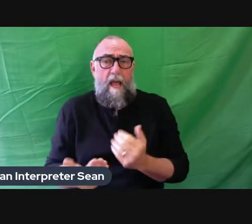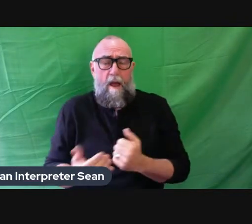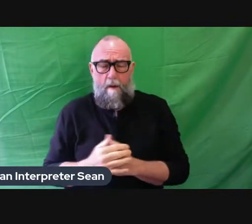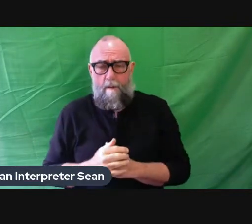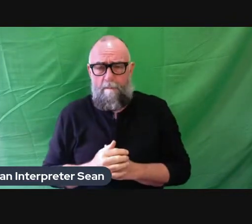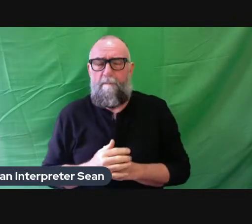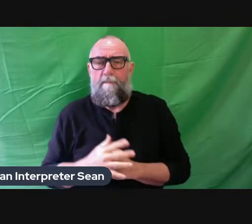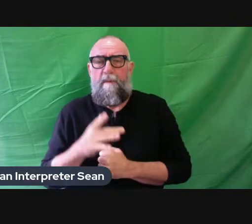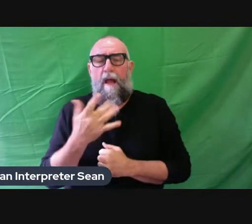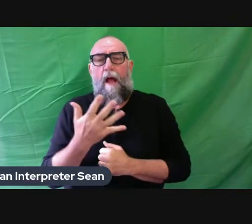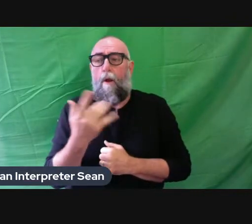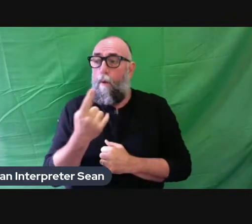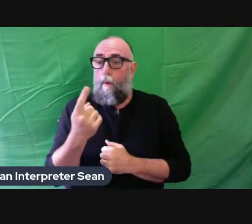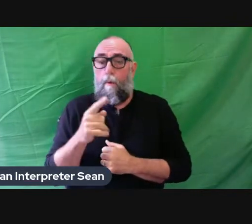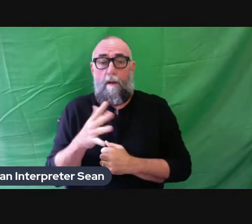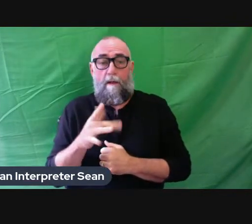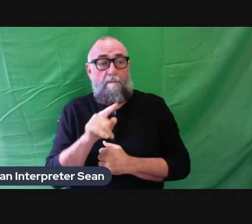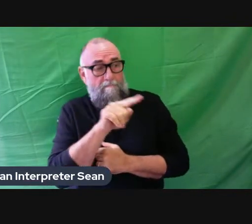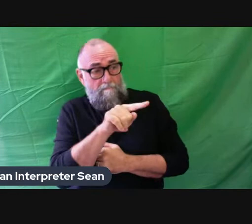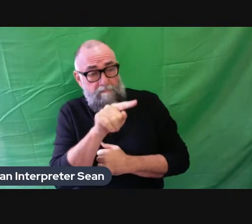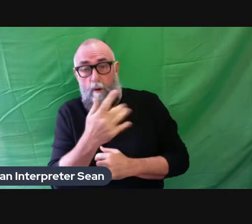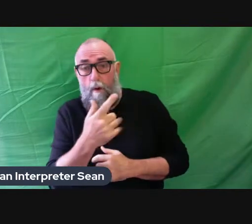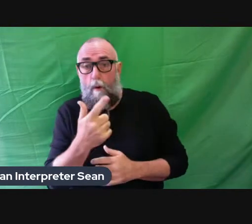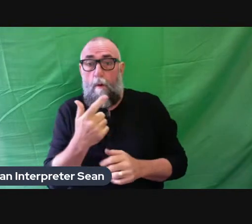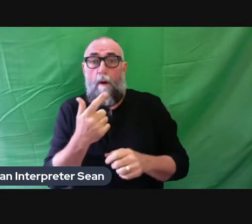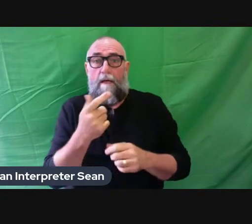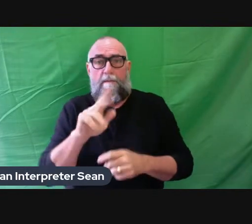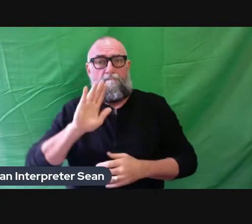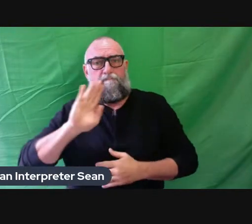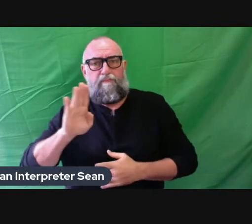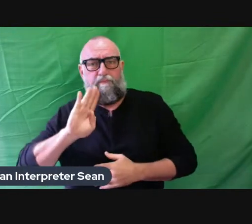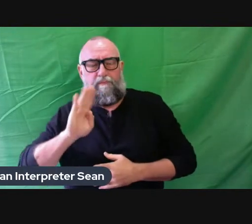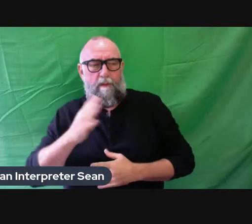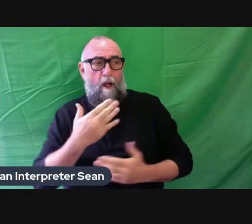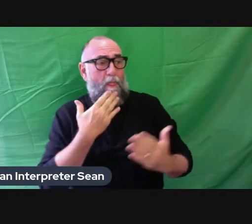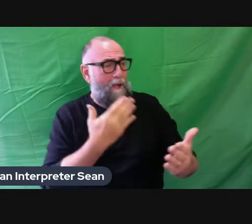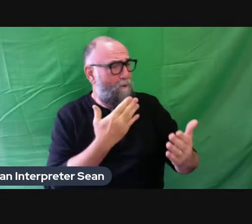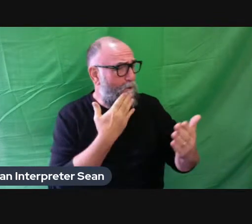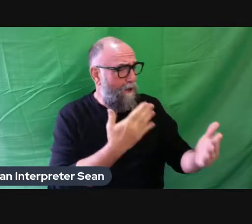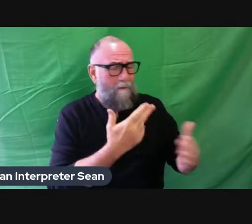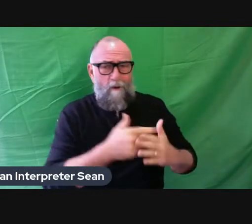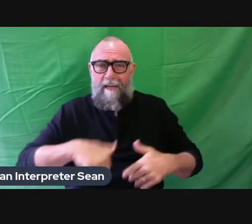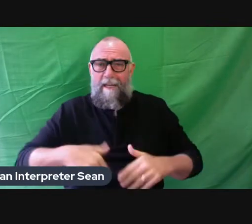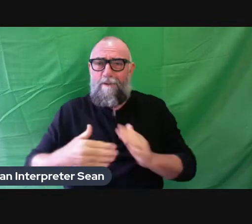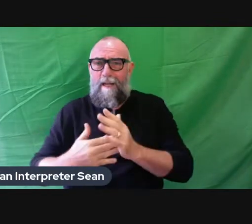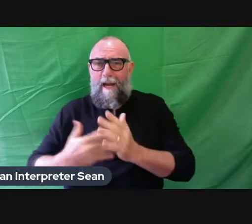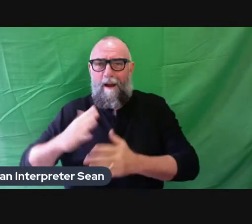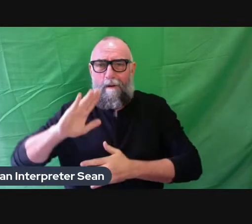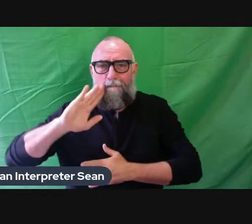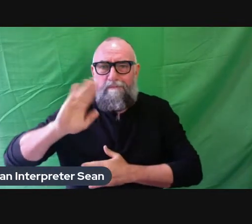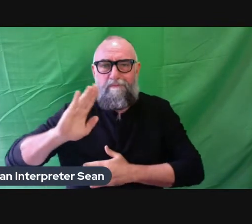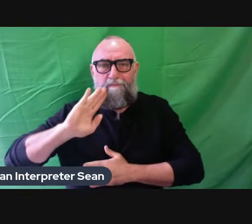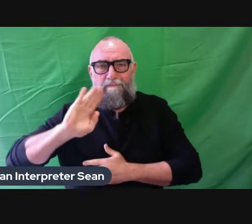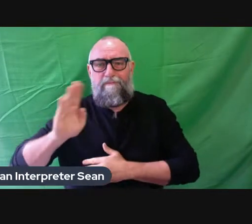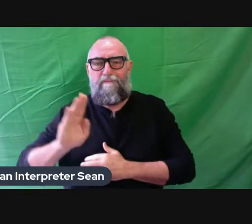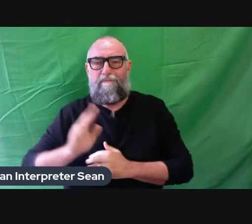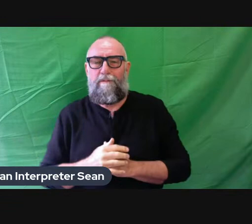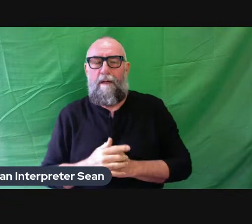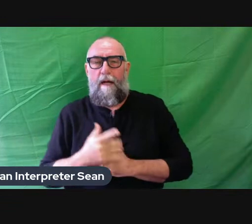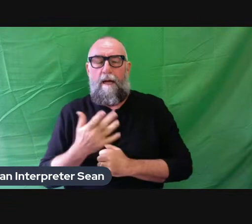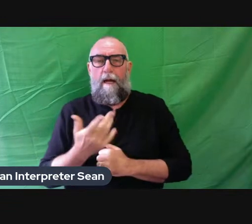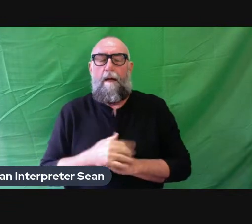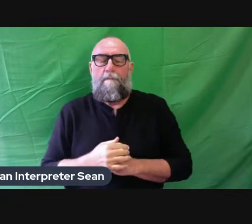And to those guest speakers, thank you as well for taking time out of your very busy days to come and present today. On Boxing